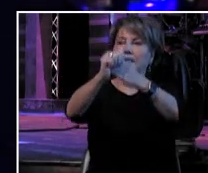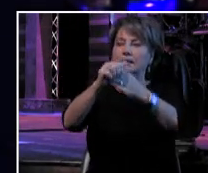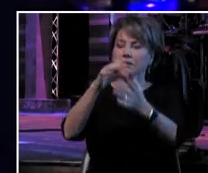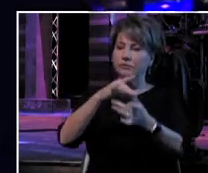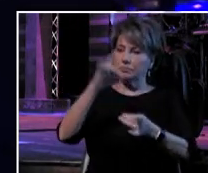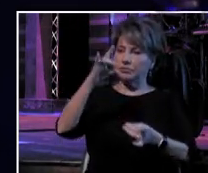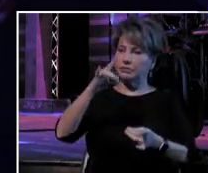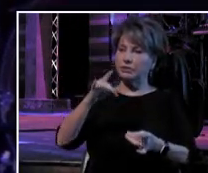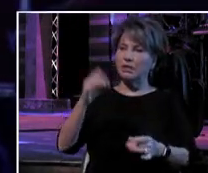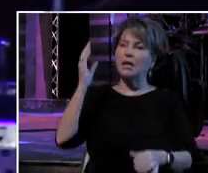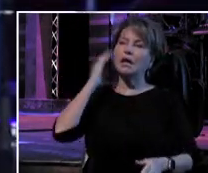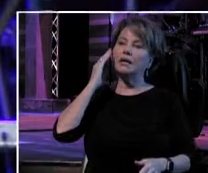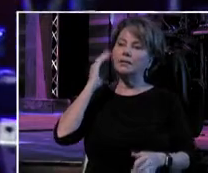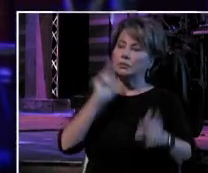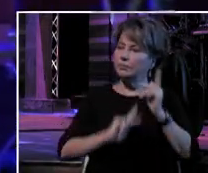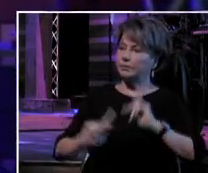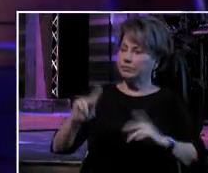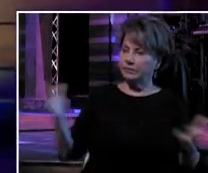church,